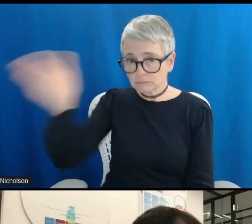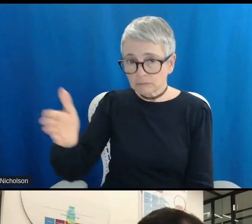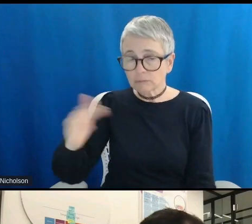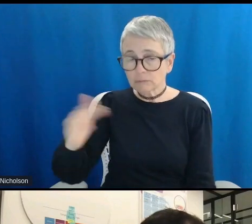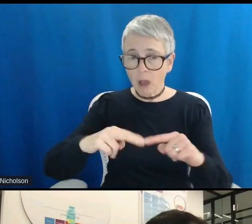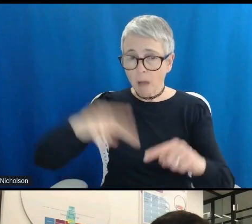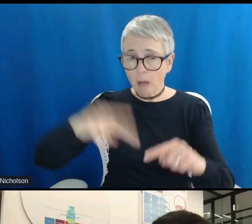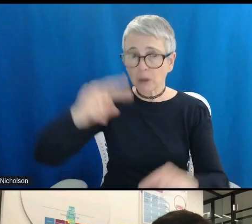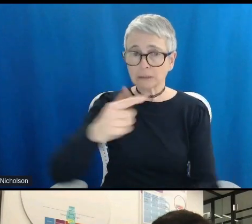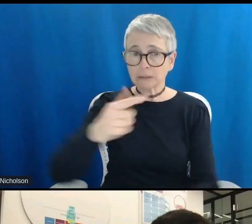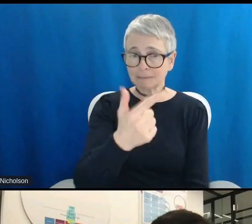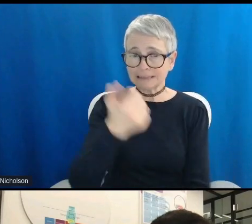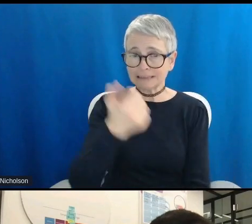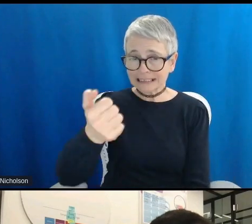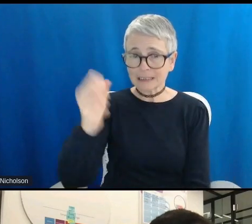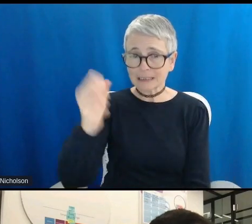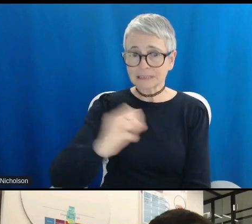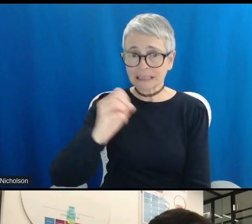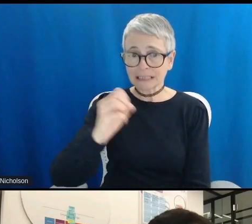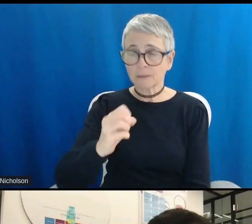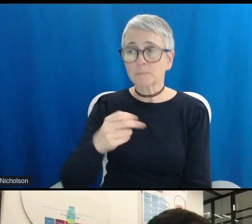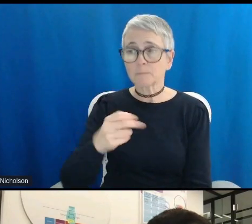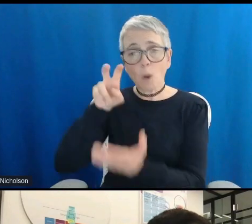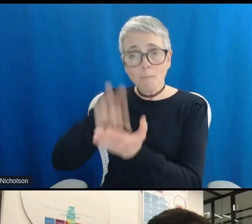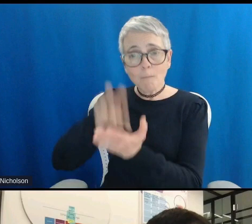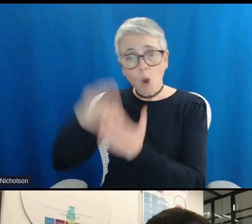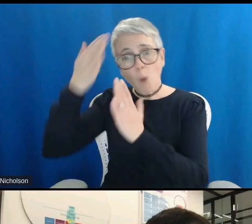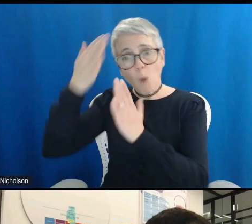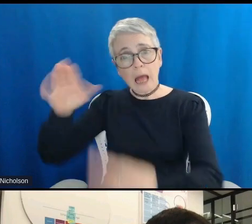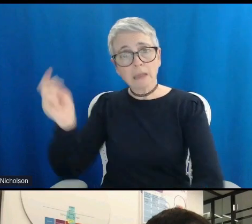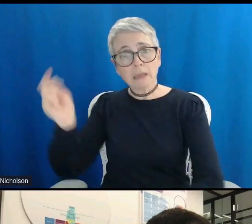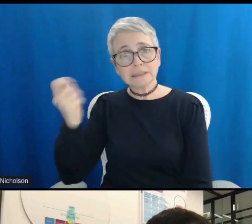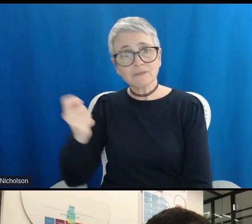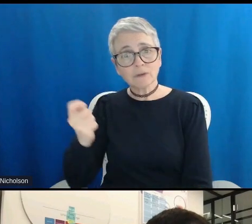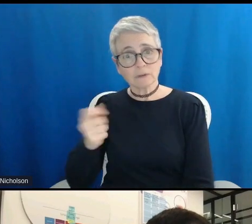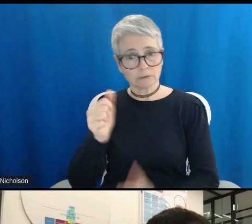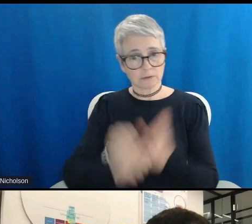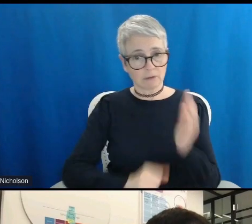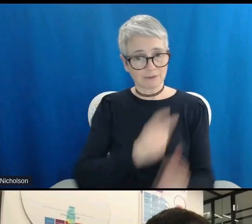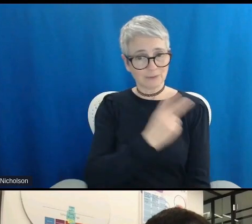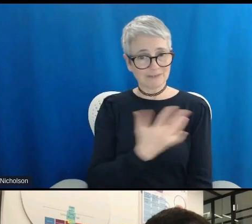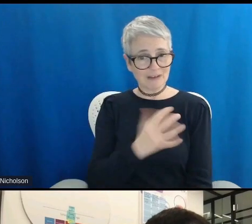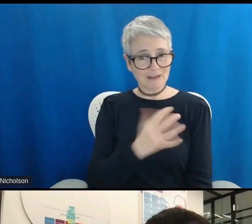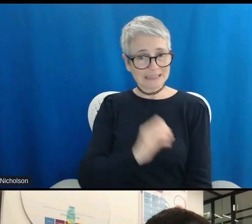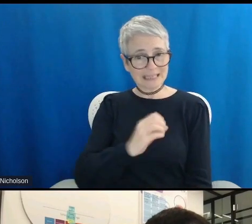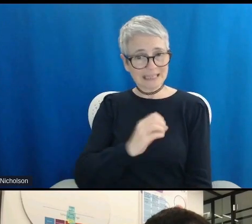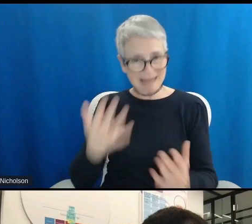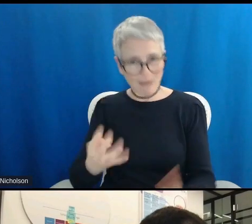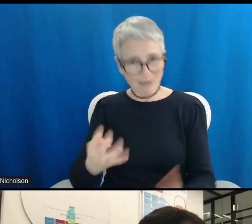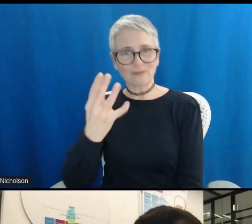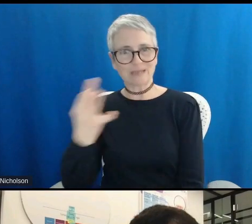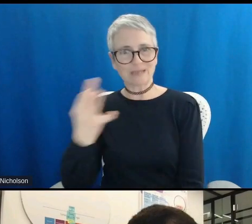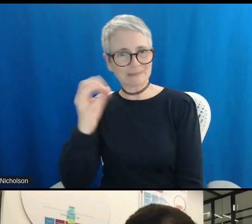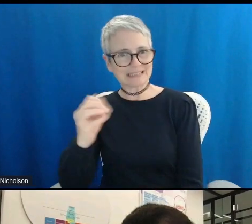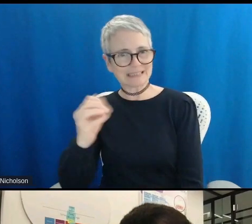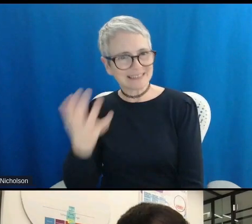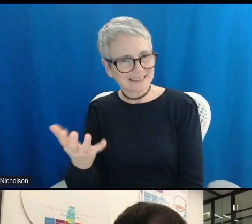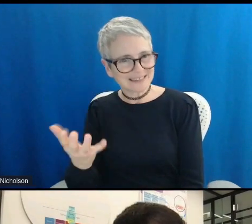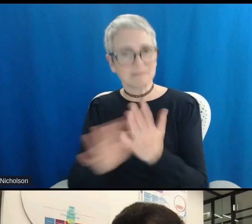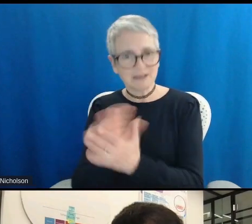then booking accessible hotels started at 25, it's at 48. So half the people are booking their hotels online.